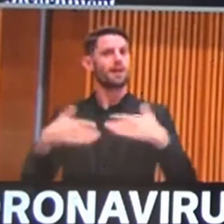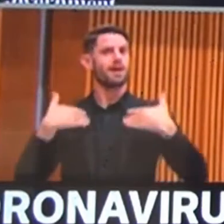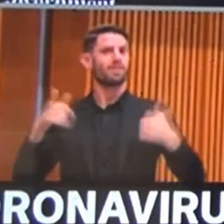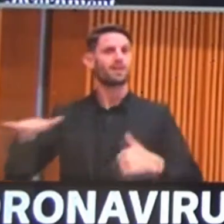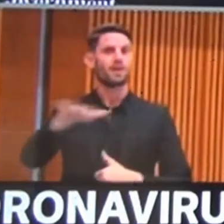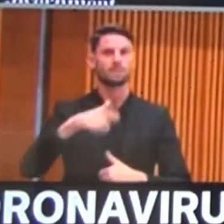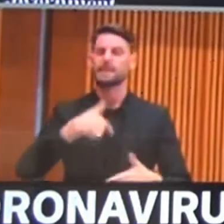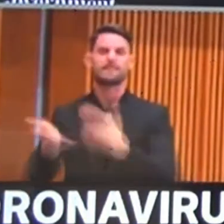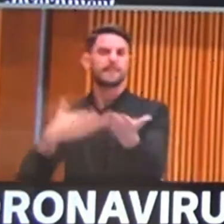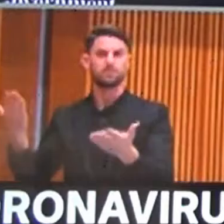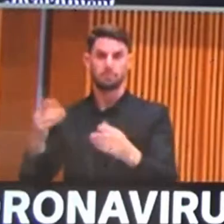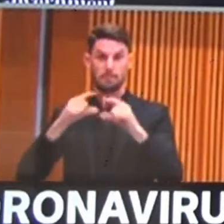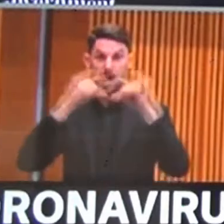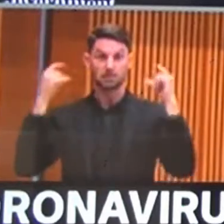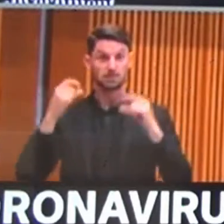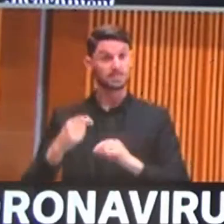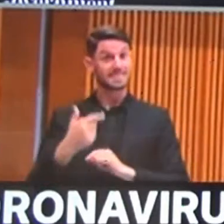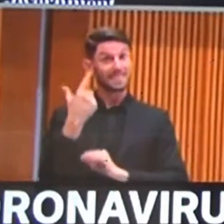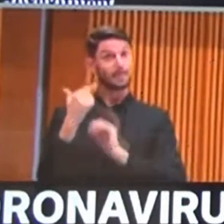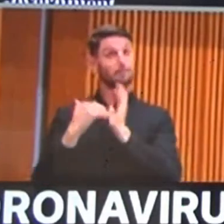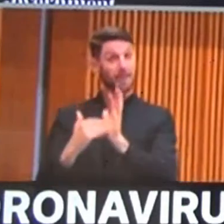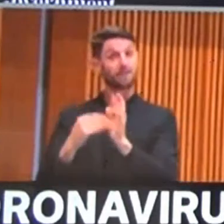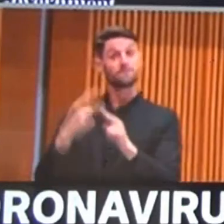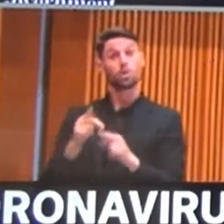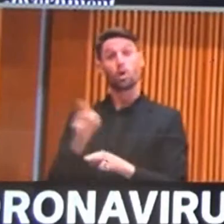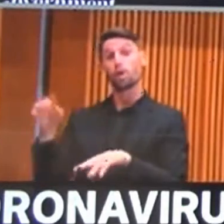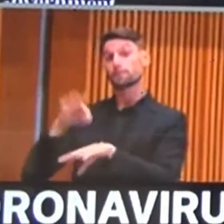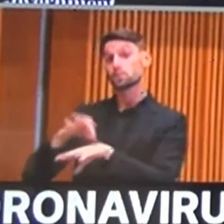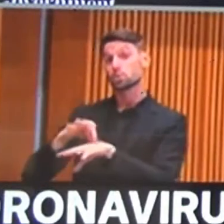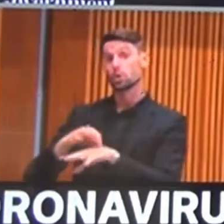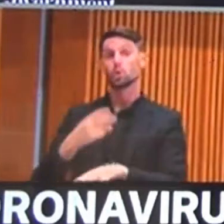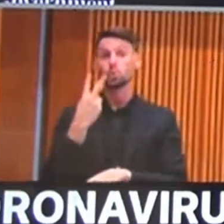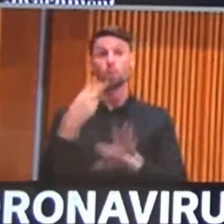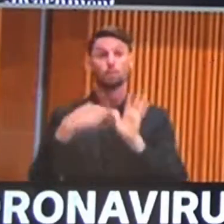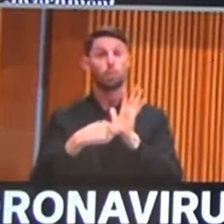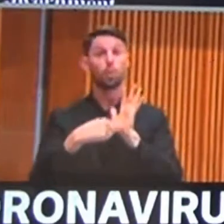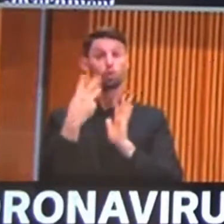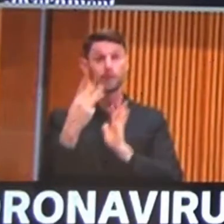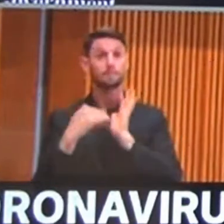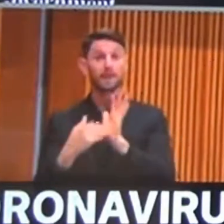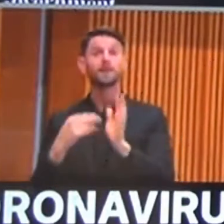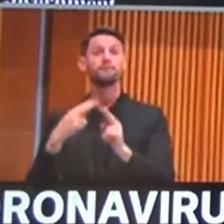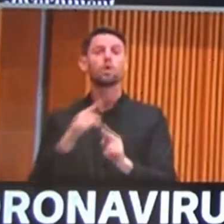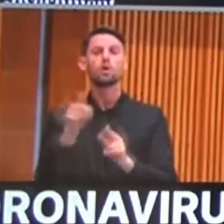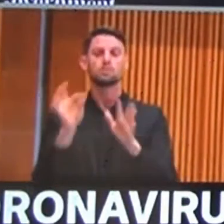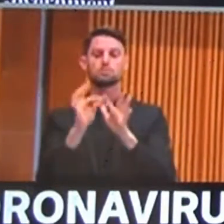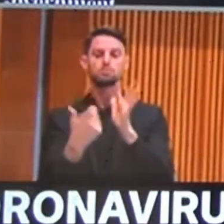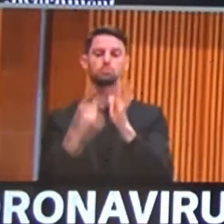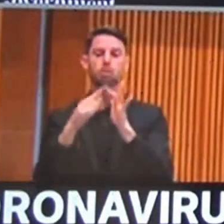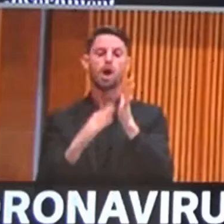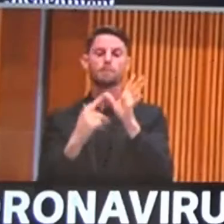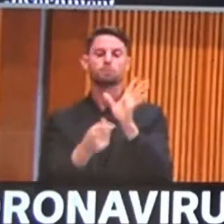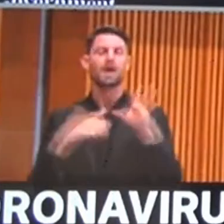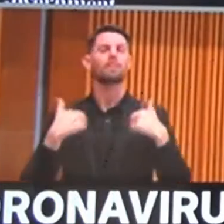nation. That will be 7 million to our hospitals, 2.3 million to our primary health network, which